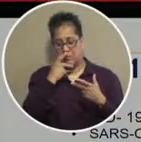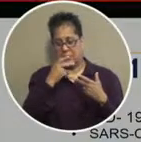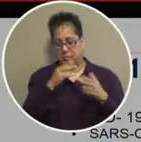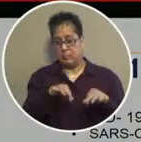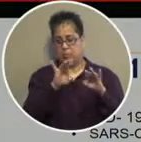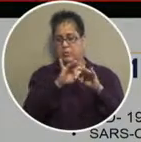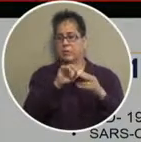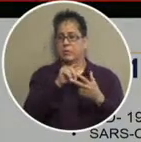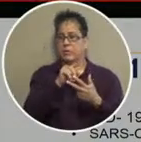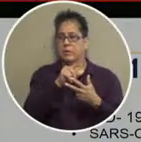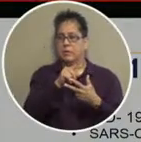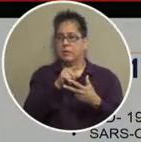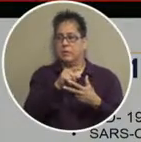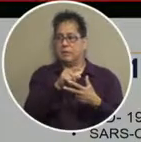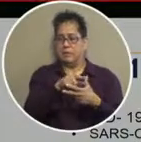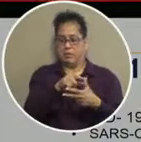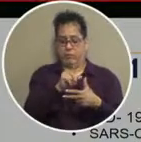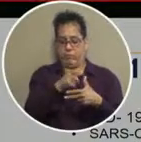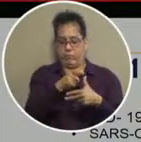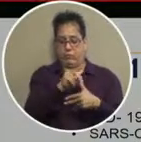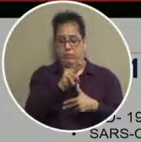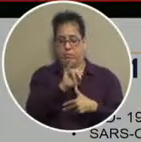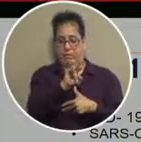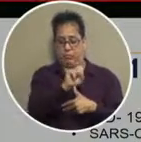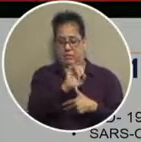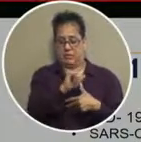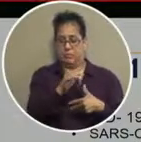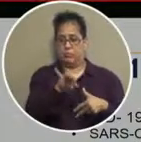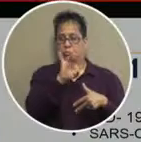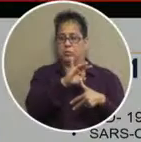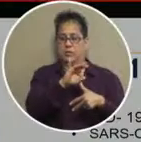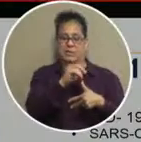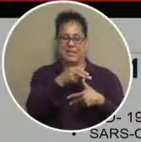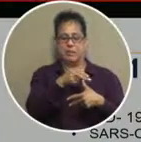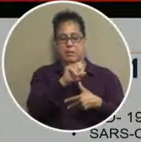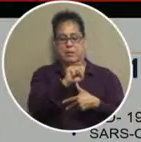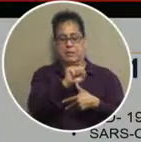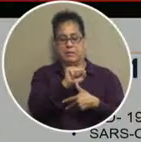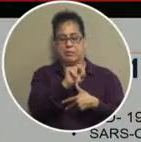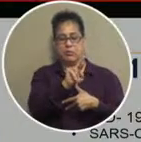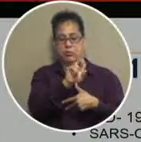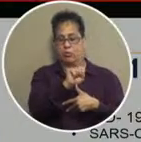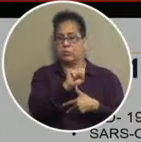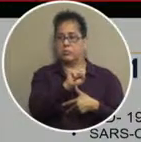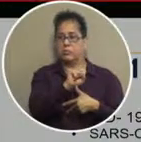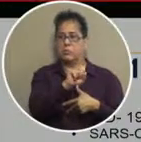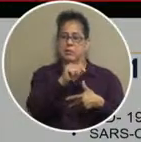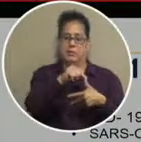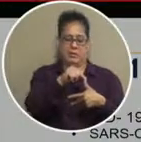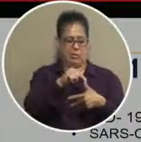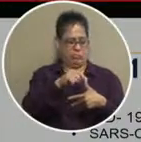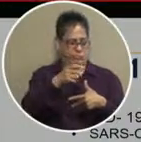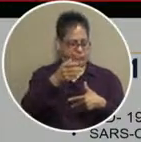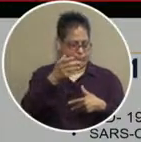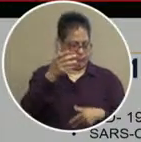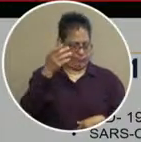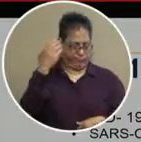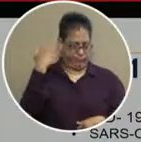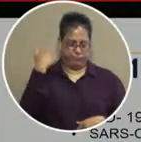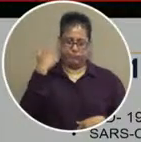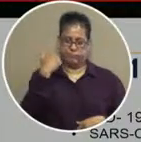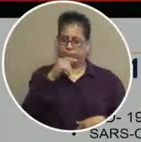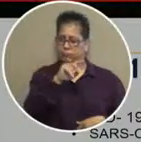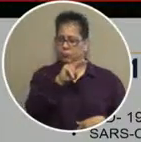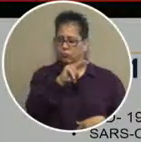the first virus of importance that was named SARS, it was way back in